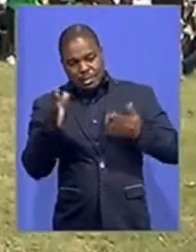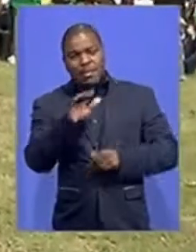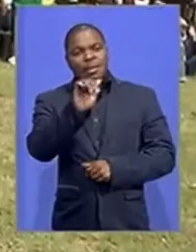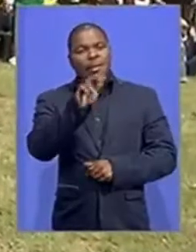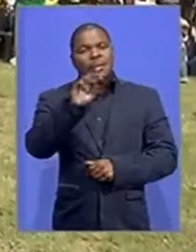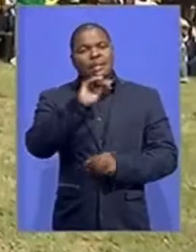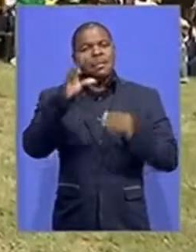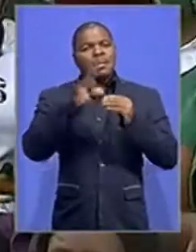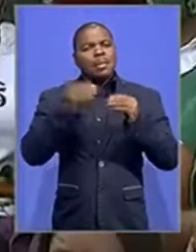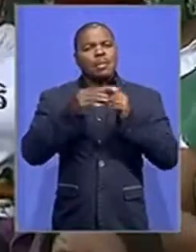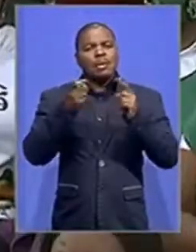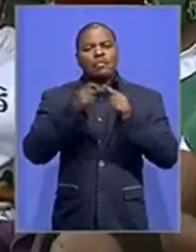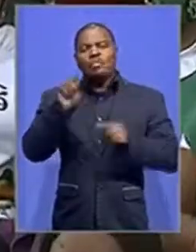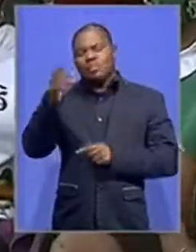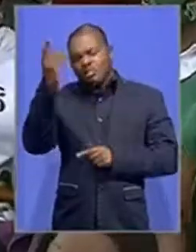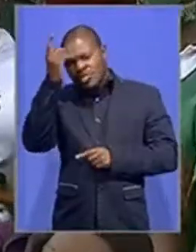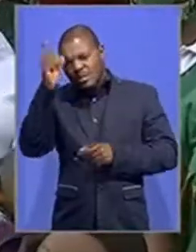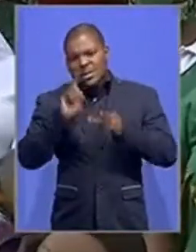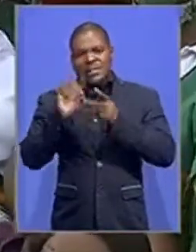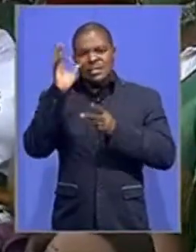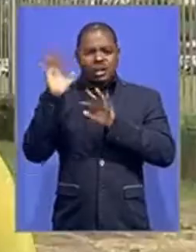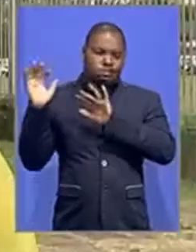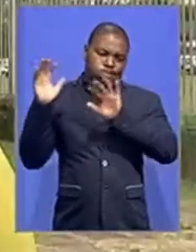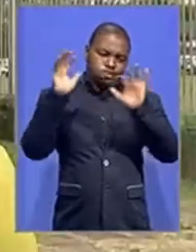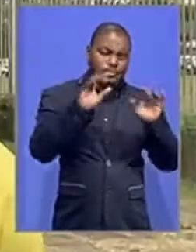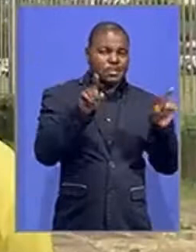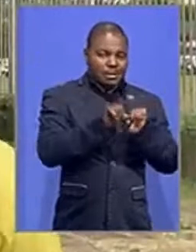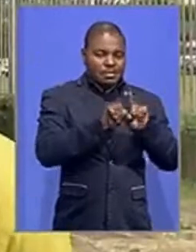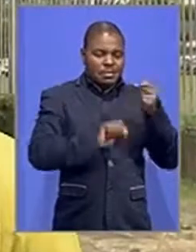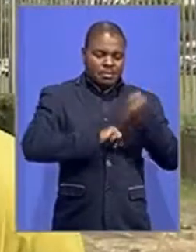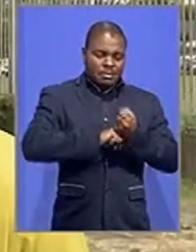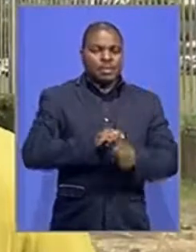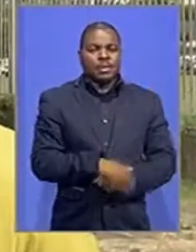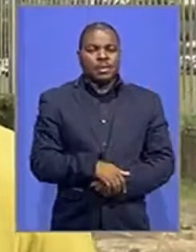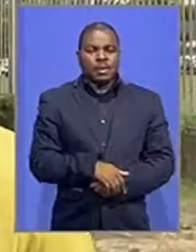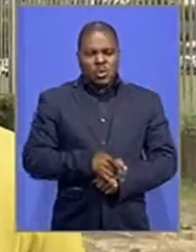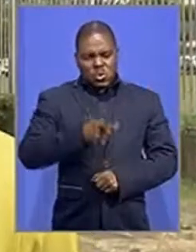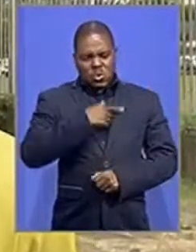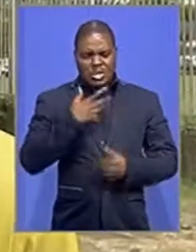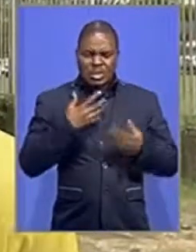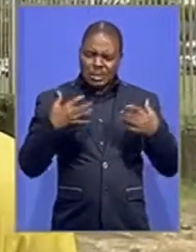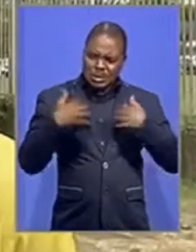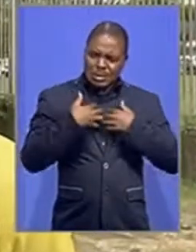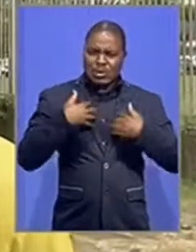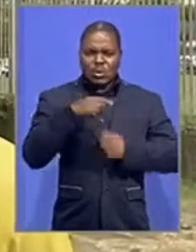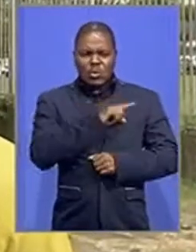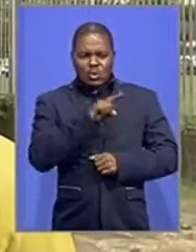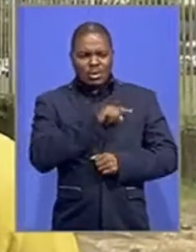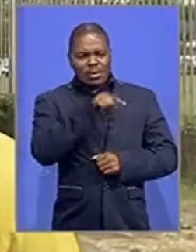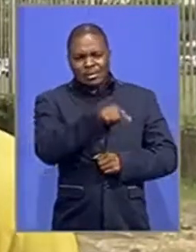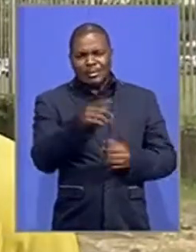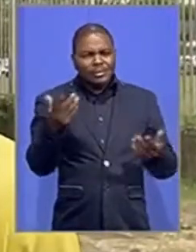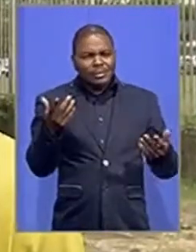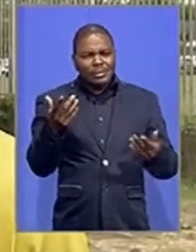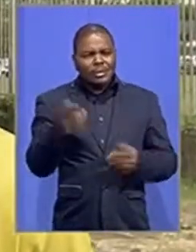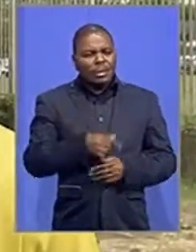a tswang go dikgaolong tsa eThekwini le Free State. We were frustrated by the fact that the state kept bringing the matter here only to